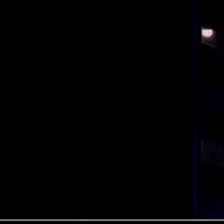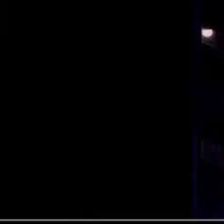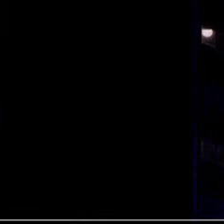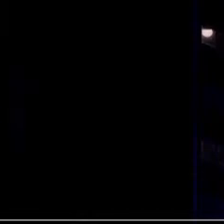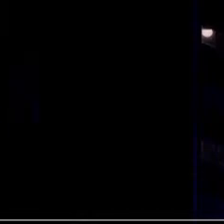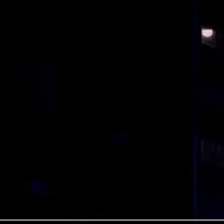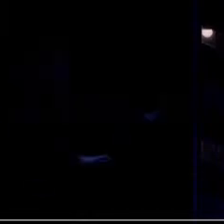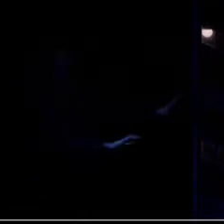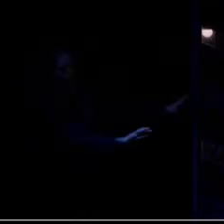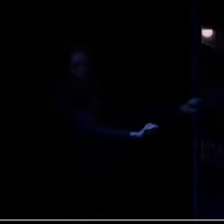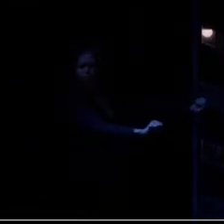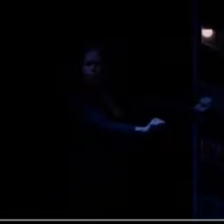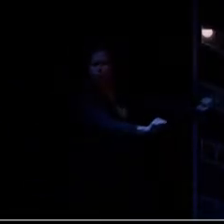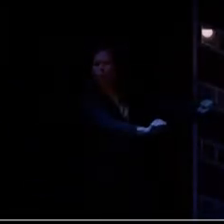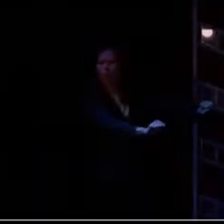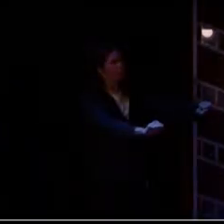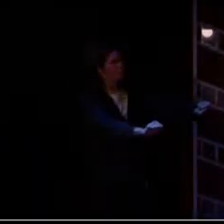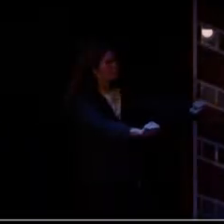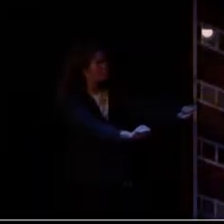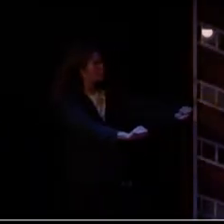Whoa!